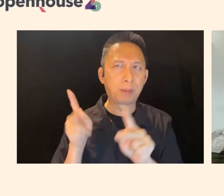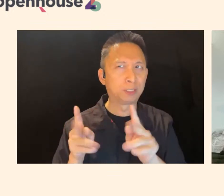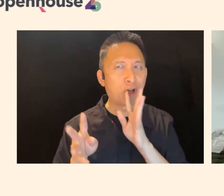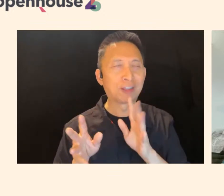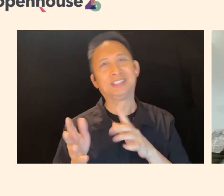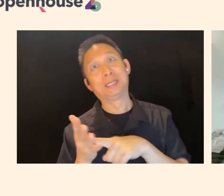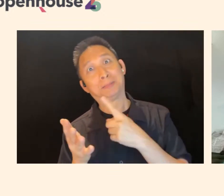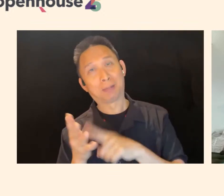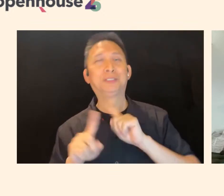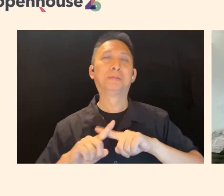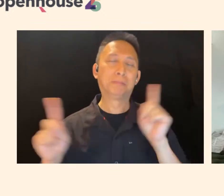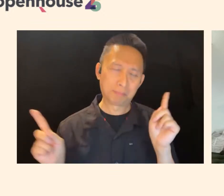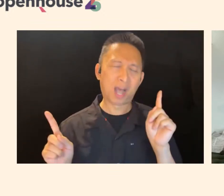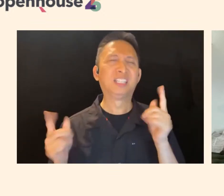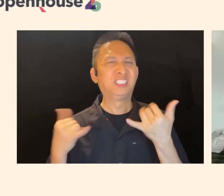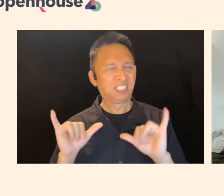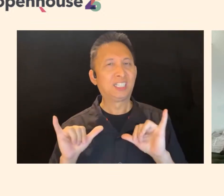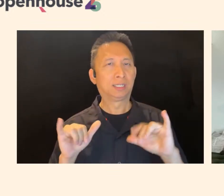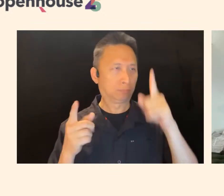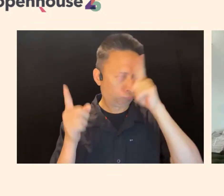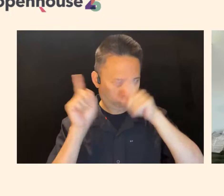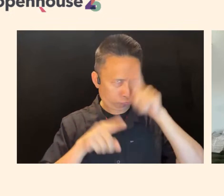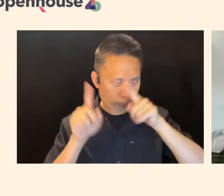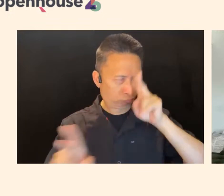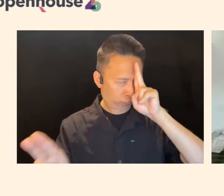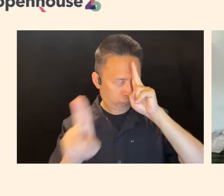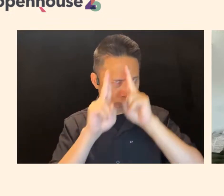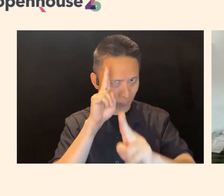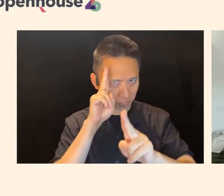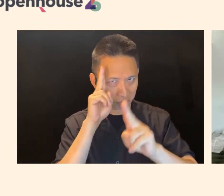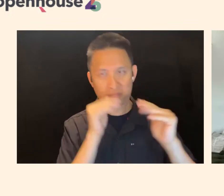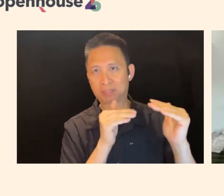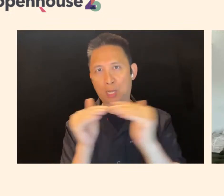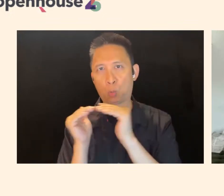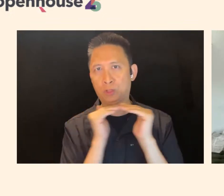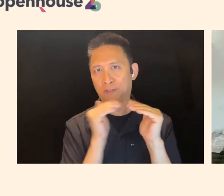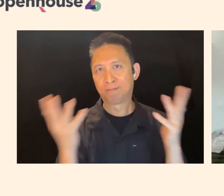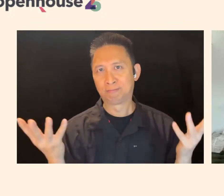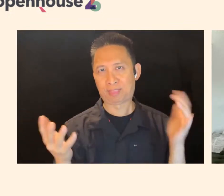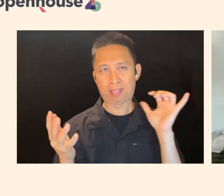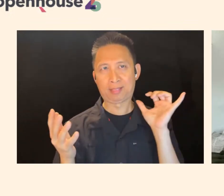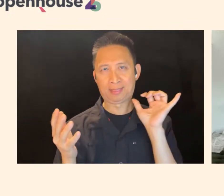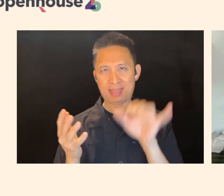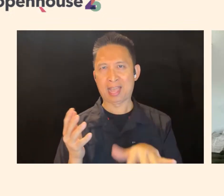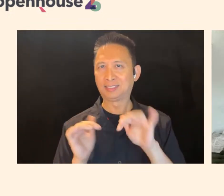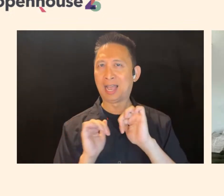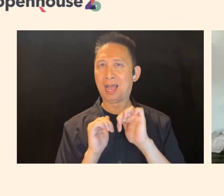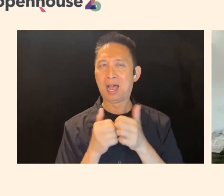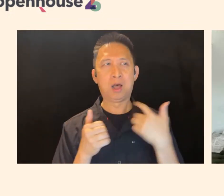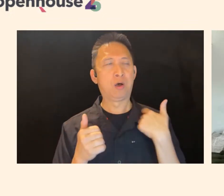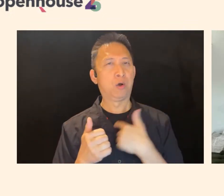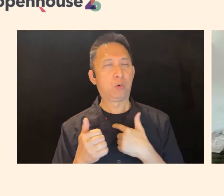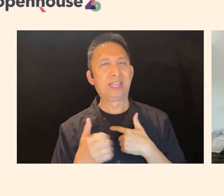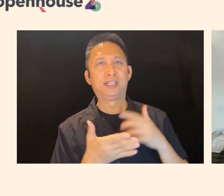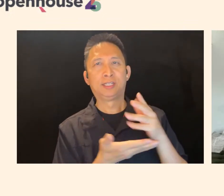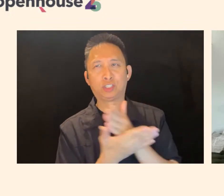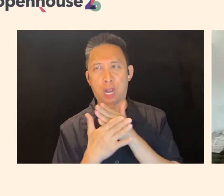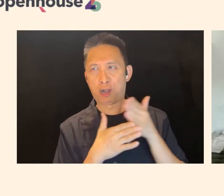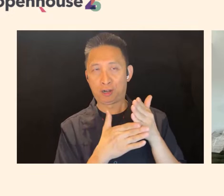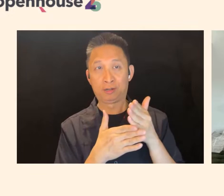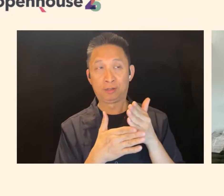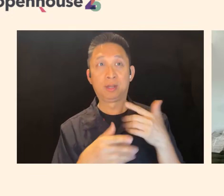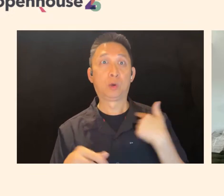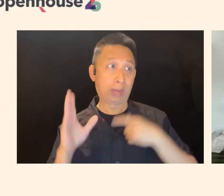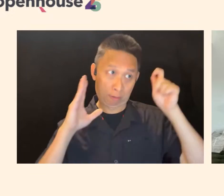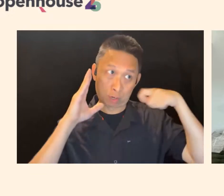there. So that was one of the main ways that we shared. We recorded a lot. You'll see there's a lot of